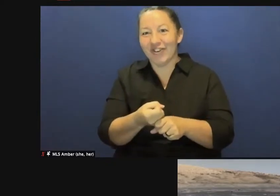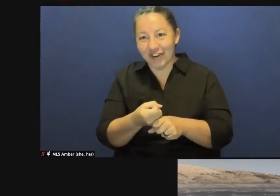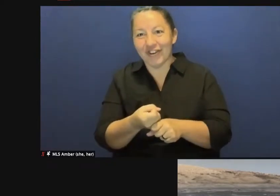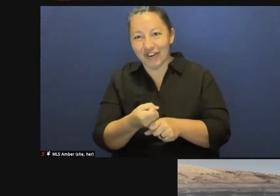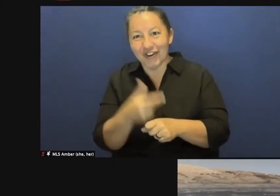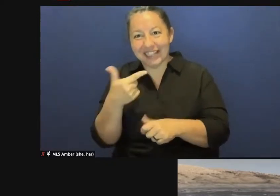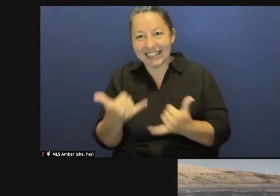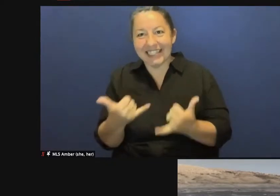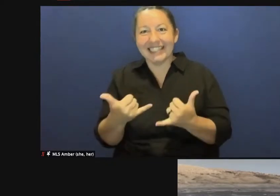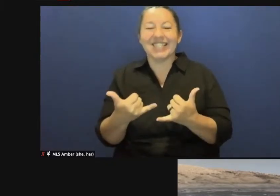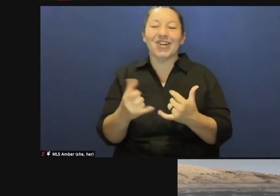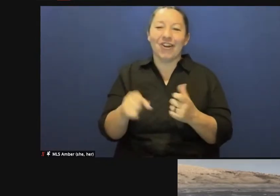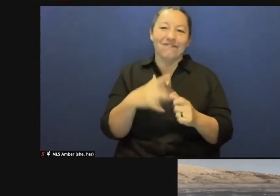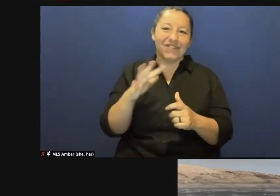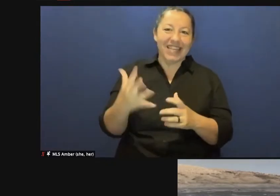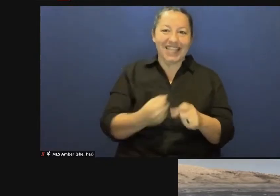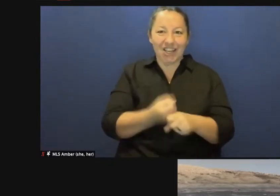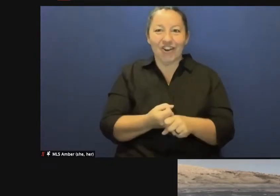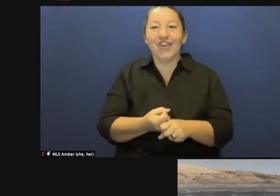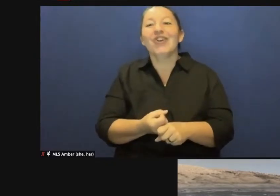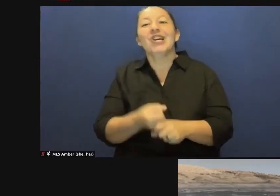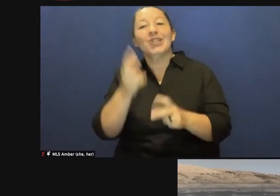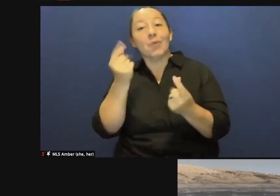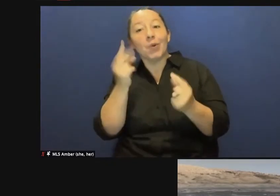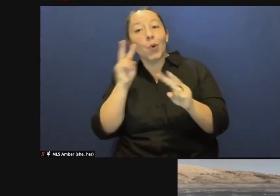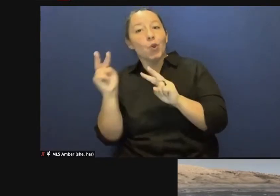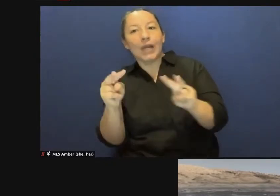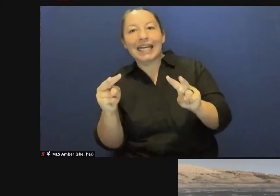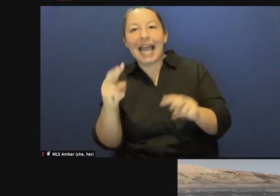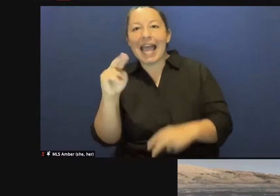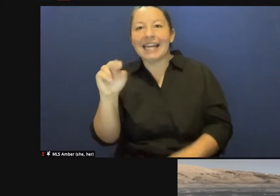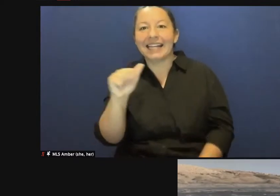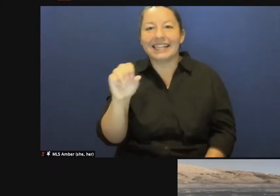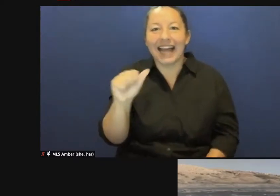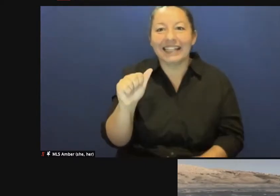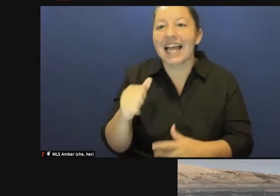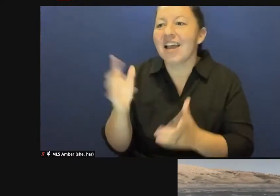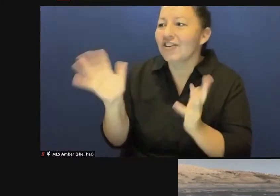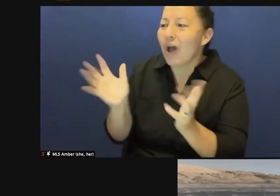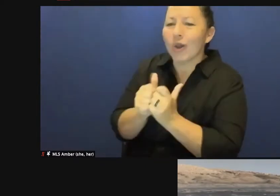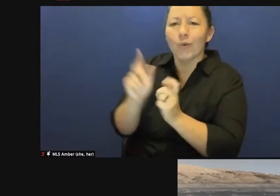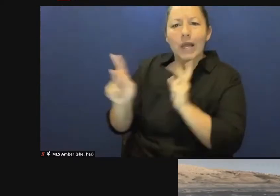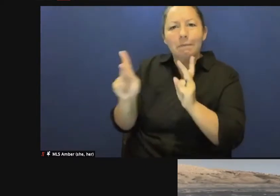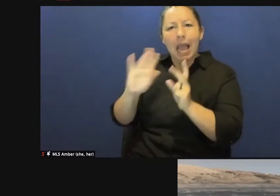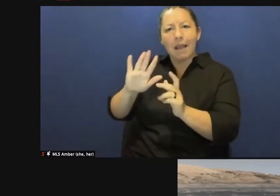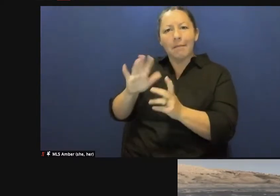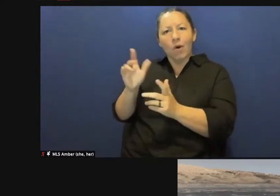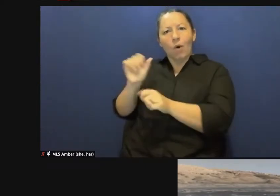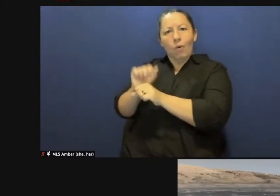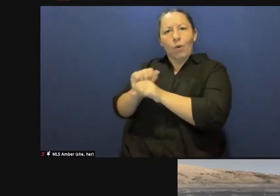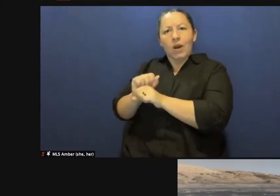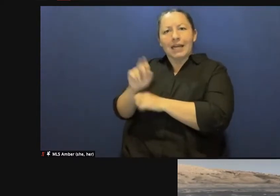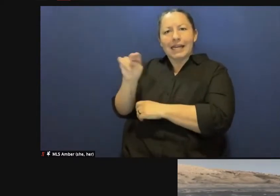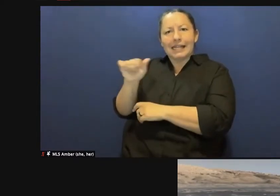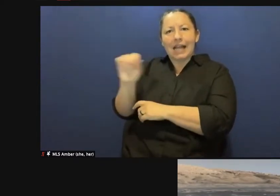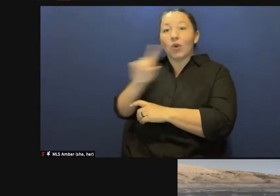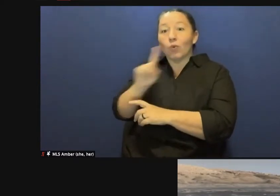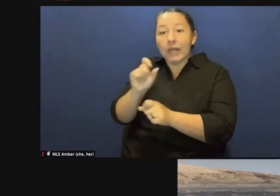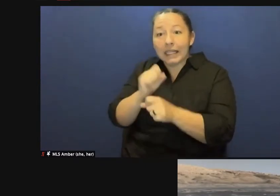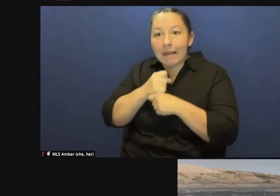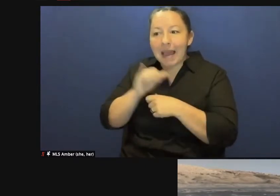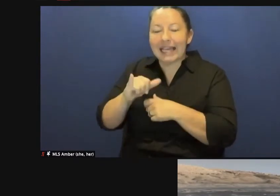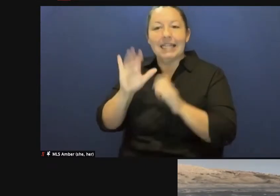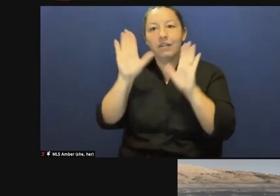we're looking under the hood at NASA, talking to people that are behind the scenes that are really making the spectacular missions